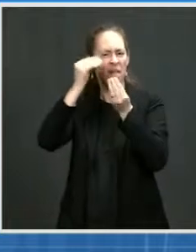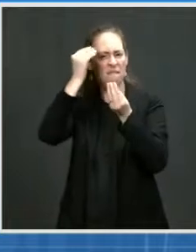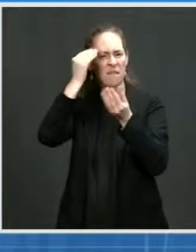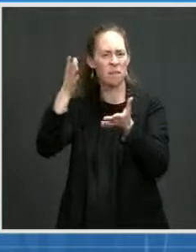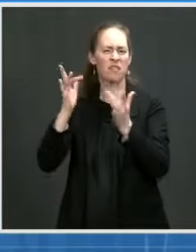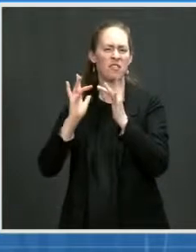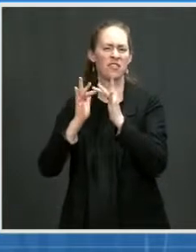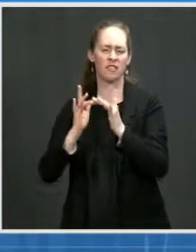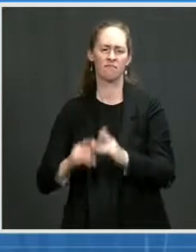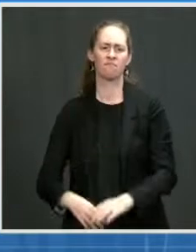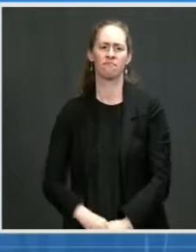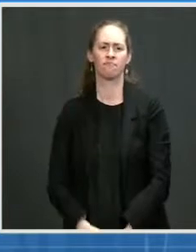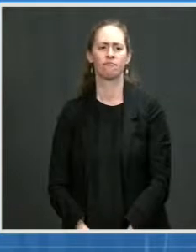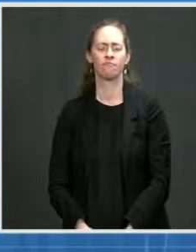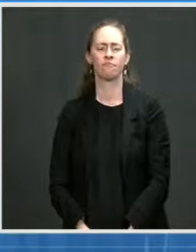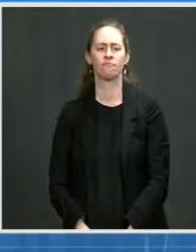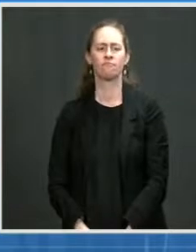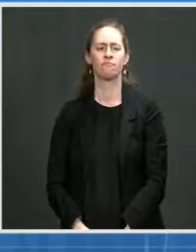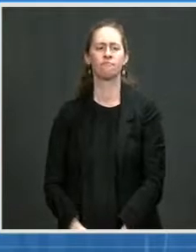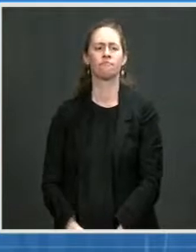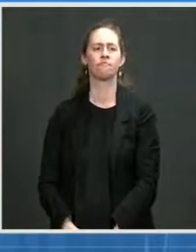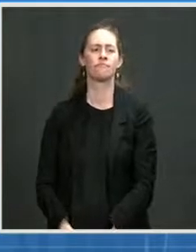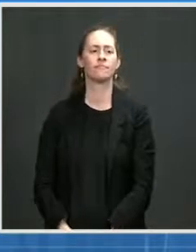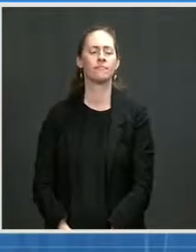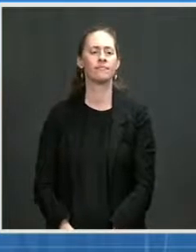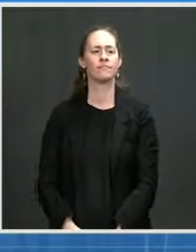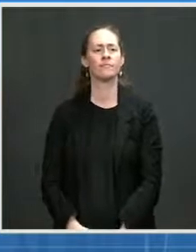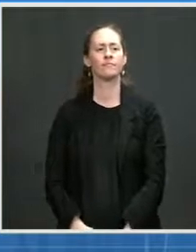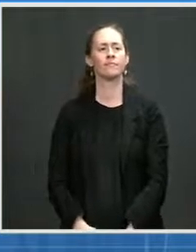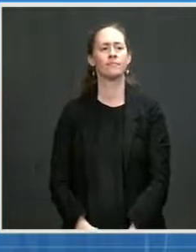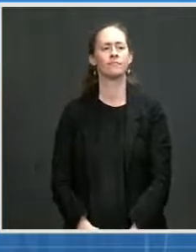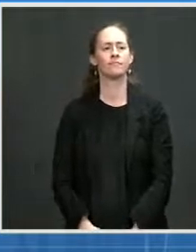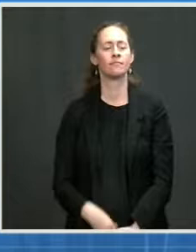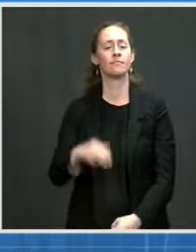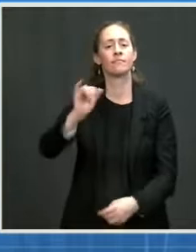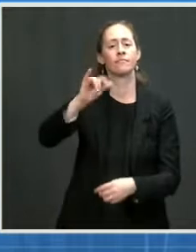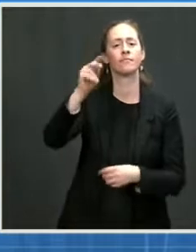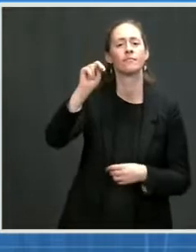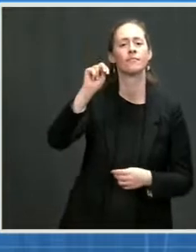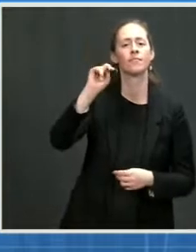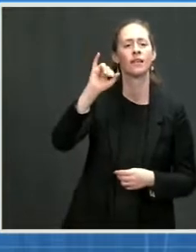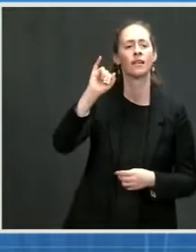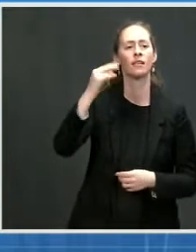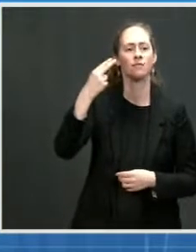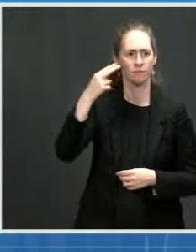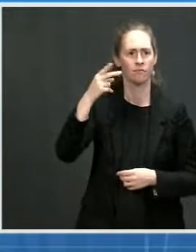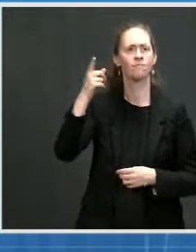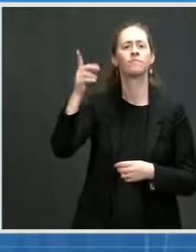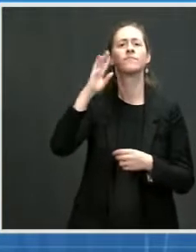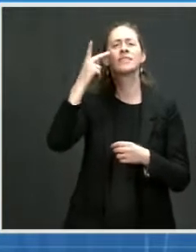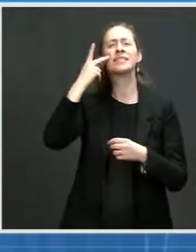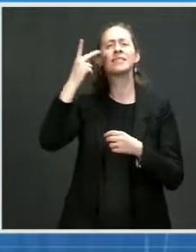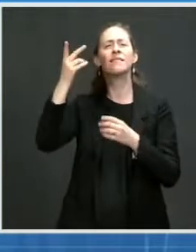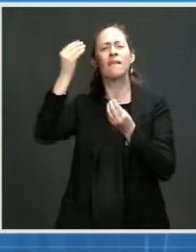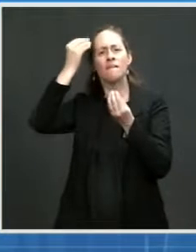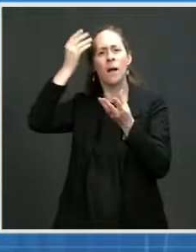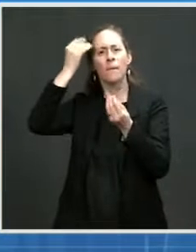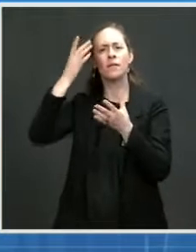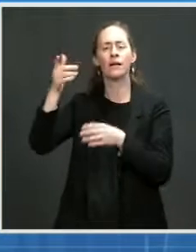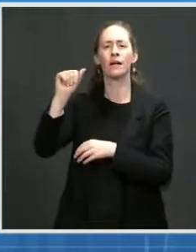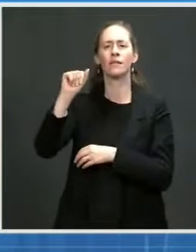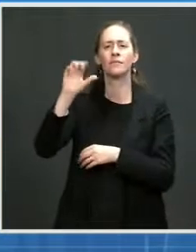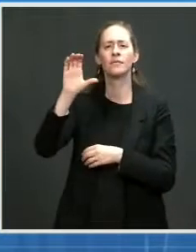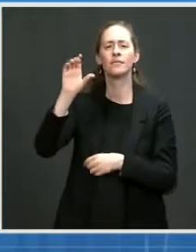that we have been using at the NIH and with our collaborators called Active. which is the Accelerated